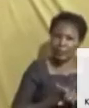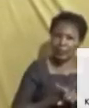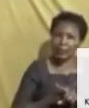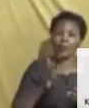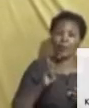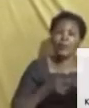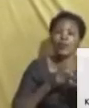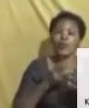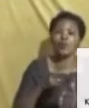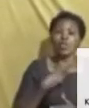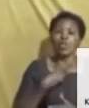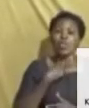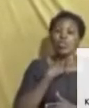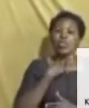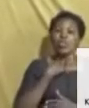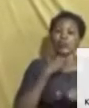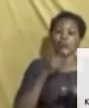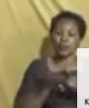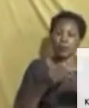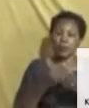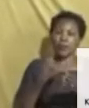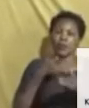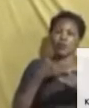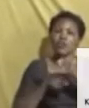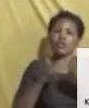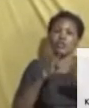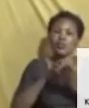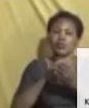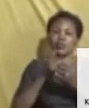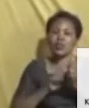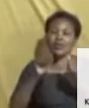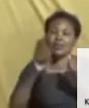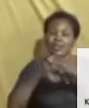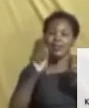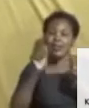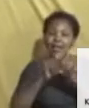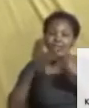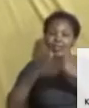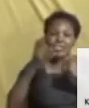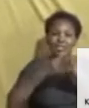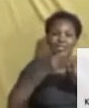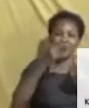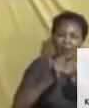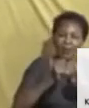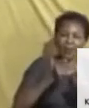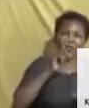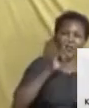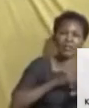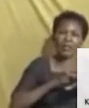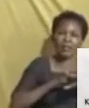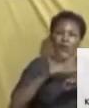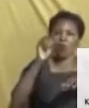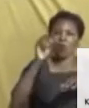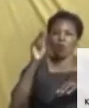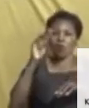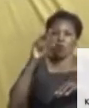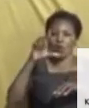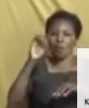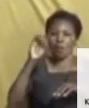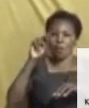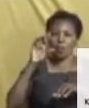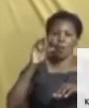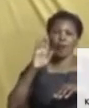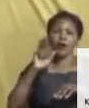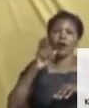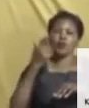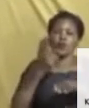siege, as was the case in 1985, when Pablo Escobar, whose attempts to become